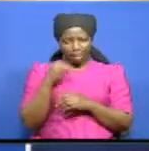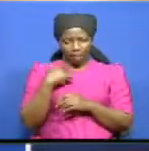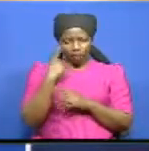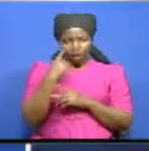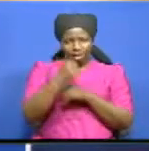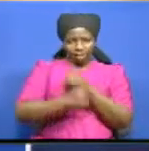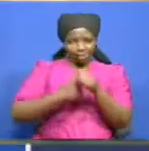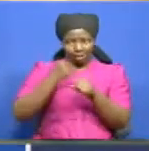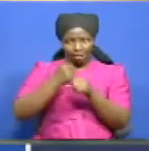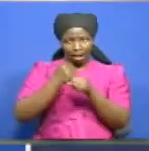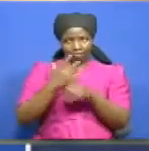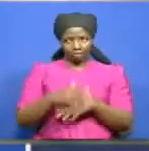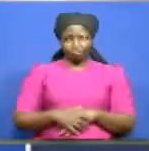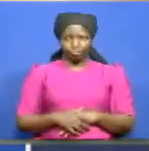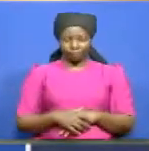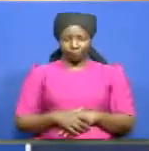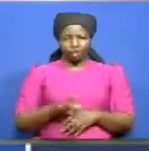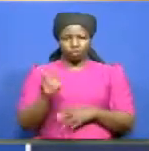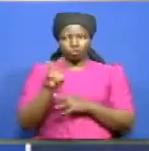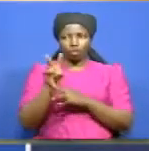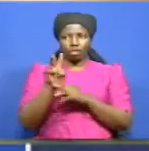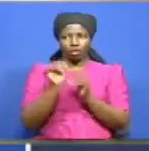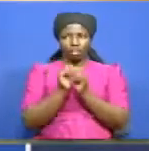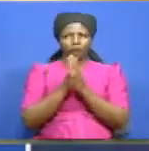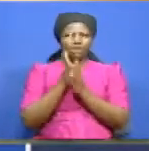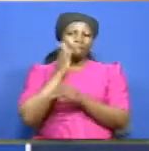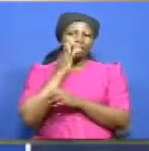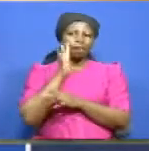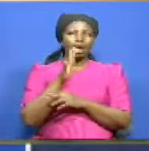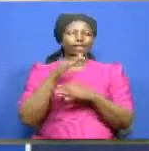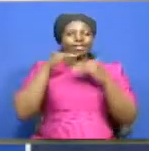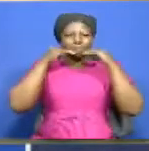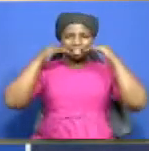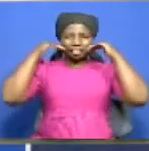The two are their mother's source of smile.